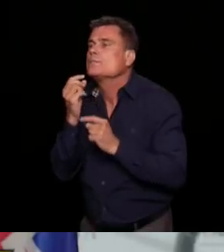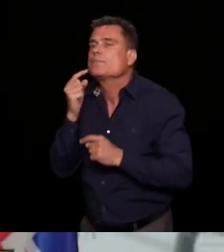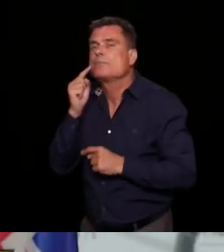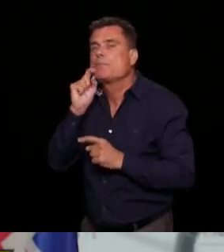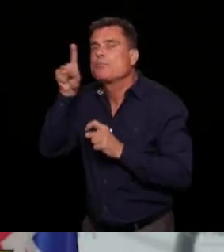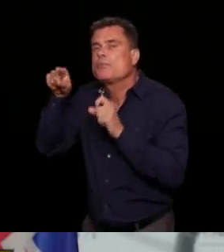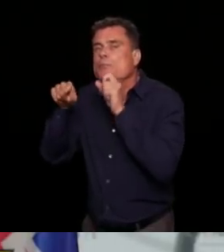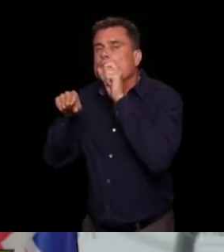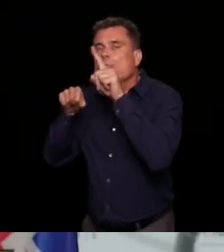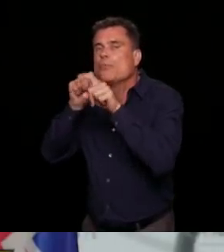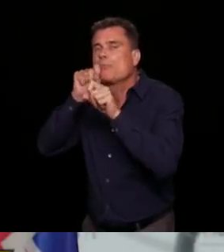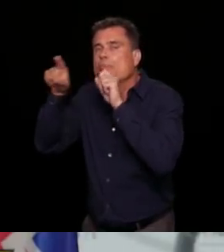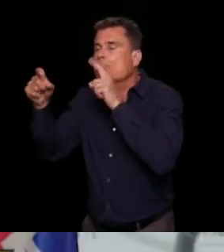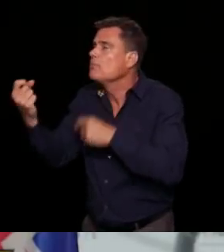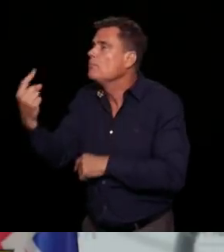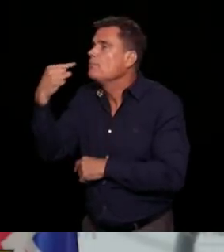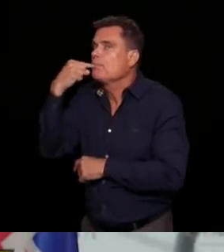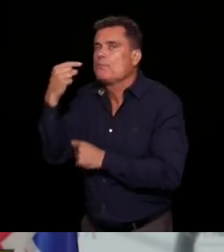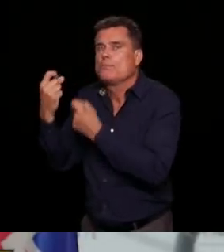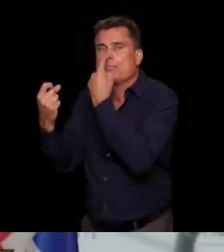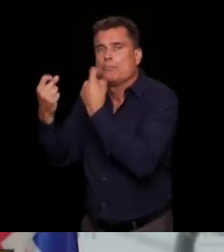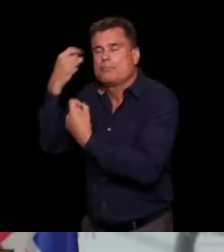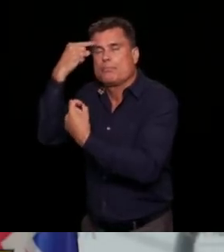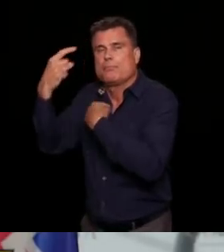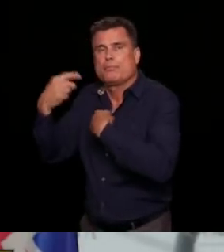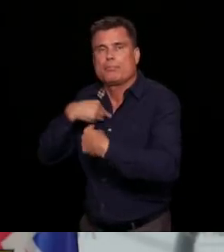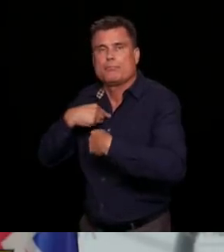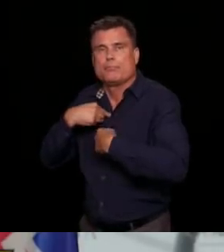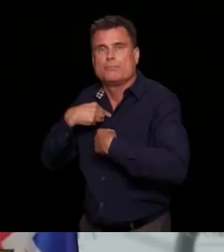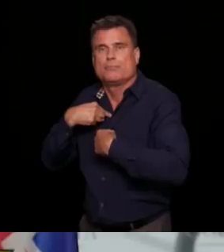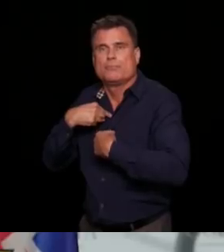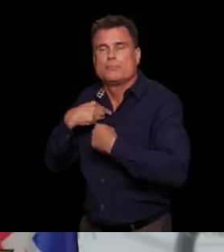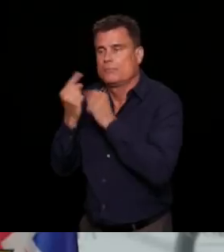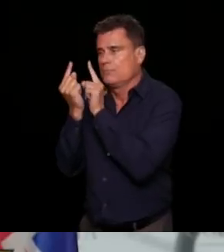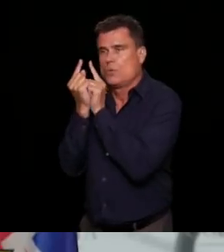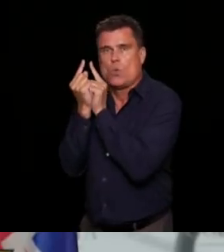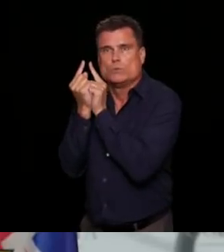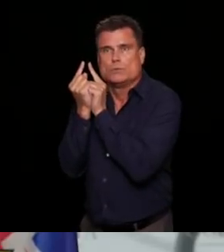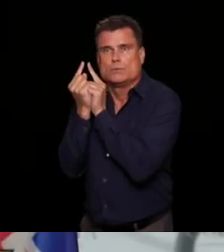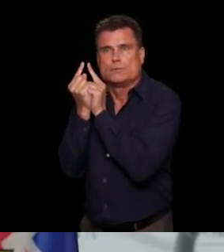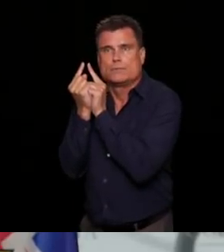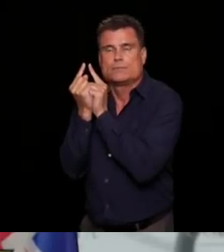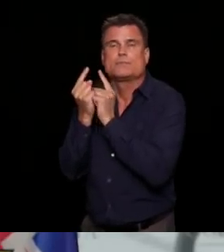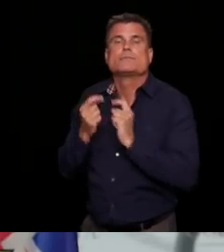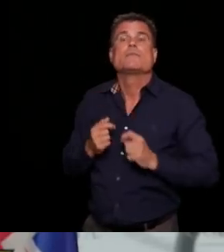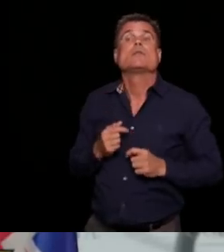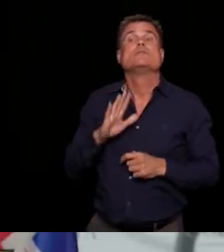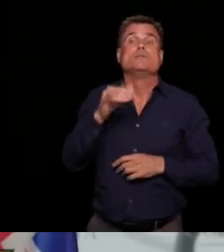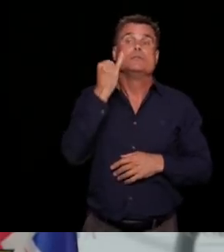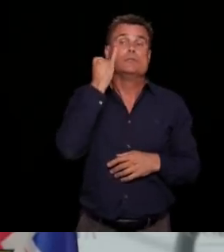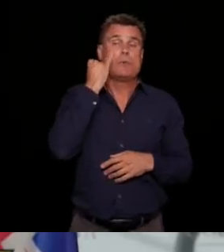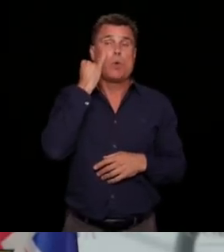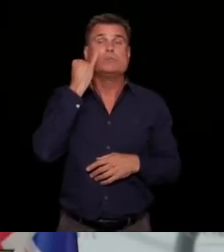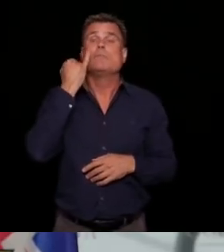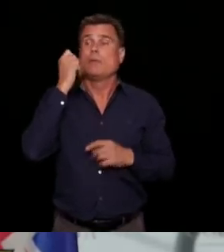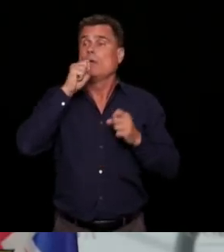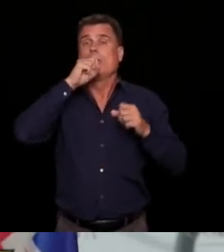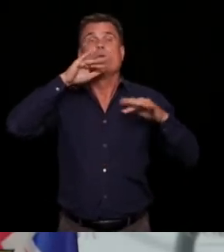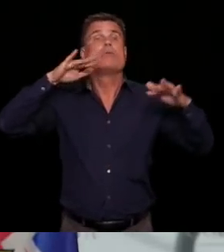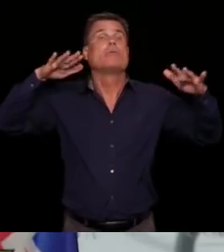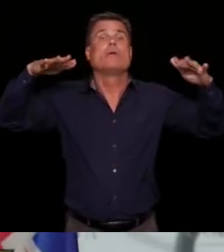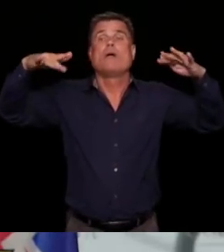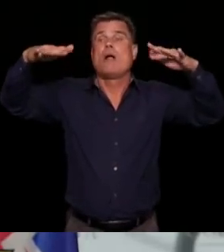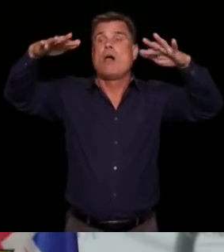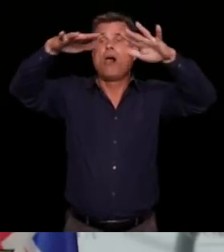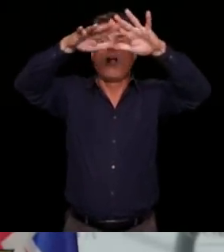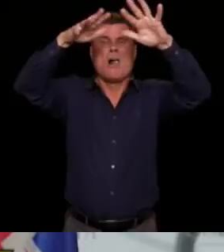is that if there was a substantial contribution of airborne transmission to COVID-19, then the things we are doing that